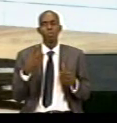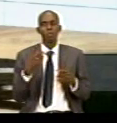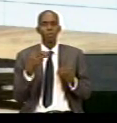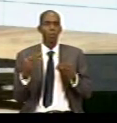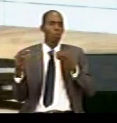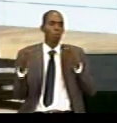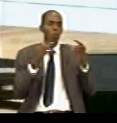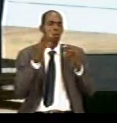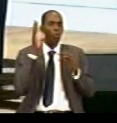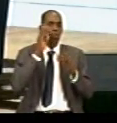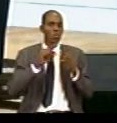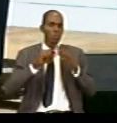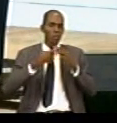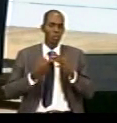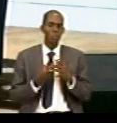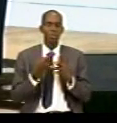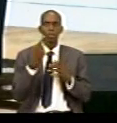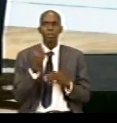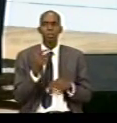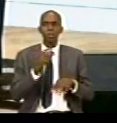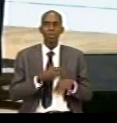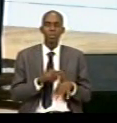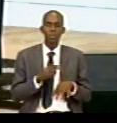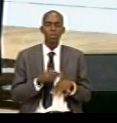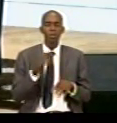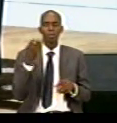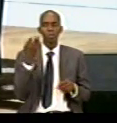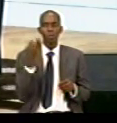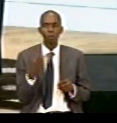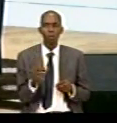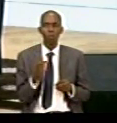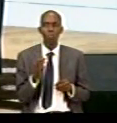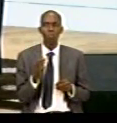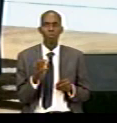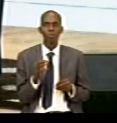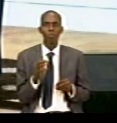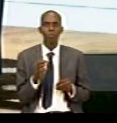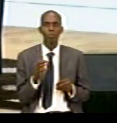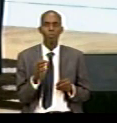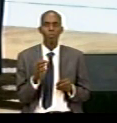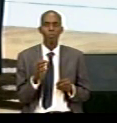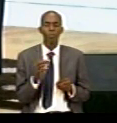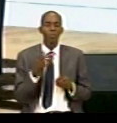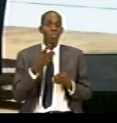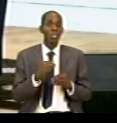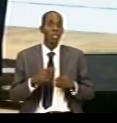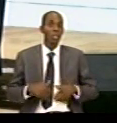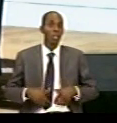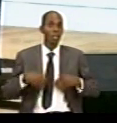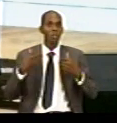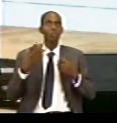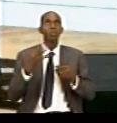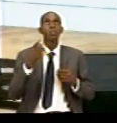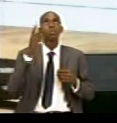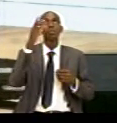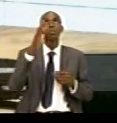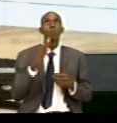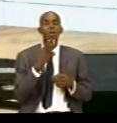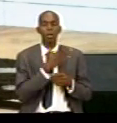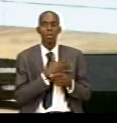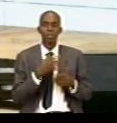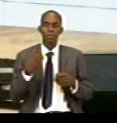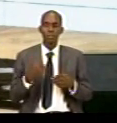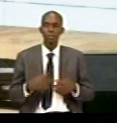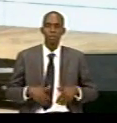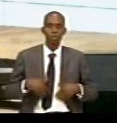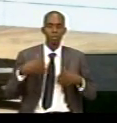come out. The time of the tribulation is the time of wrath. the wrath of God and the wrath of